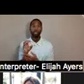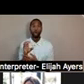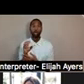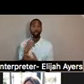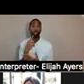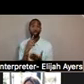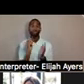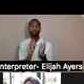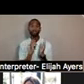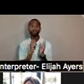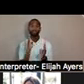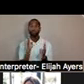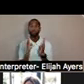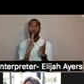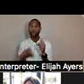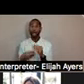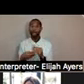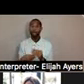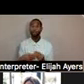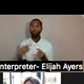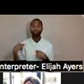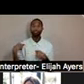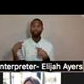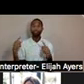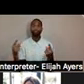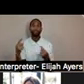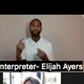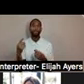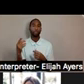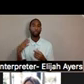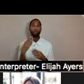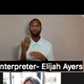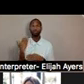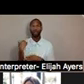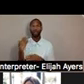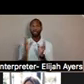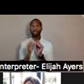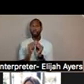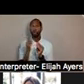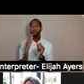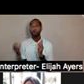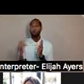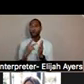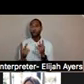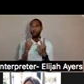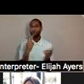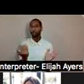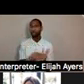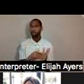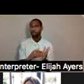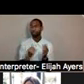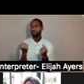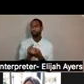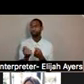been creating, adding to over our past few gatherings, and which we'll keep returning to over the next couple